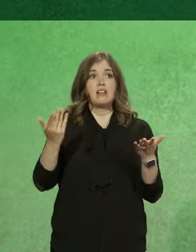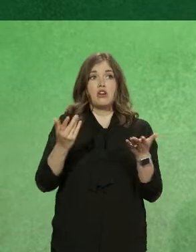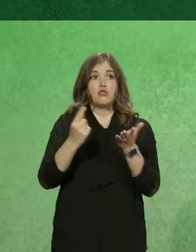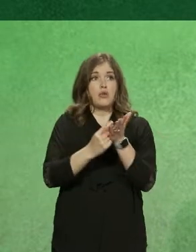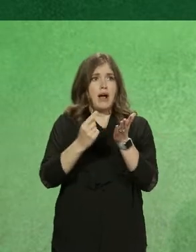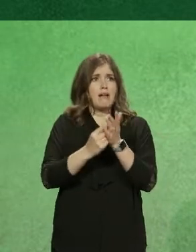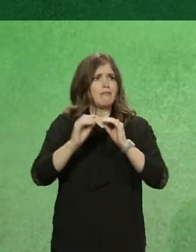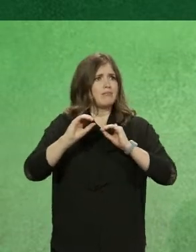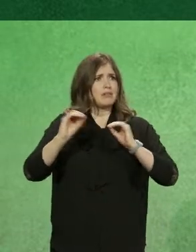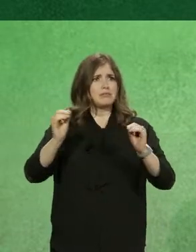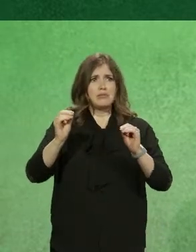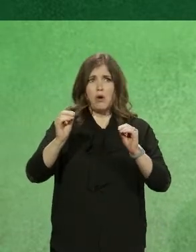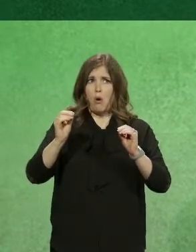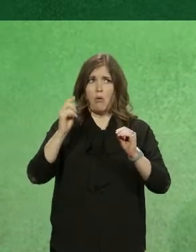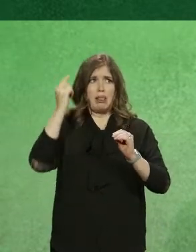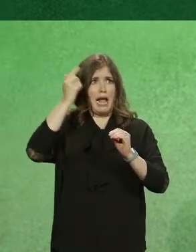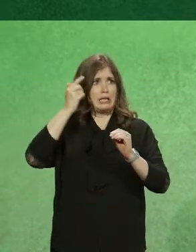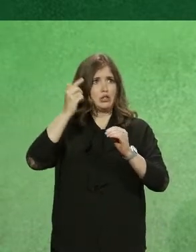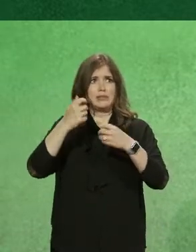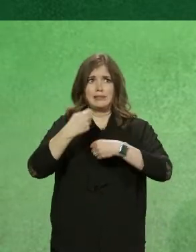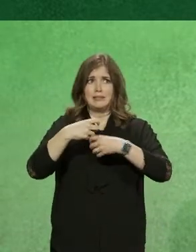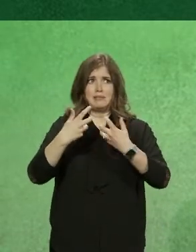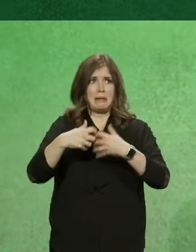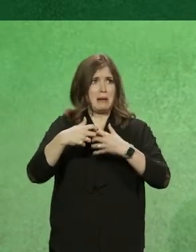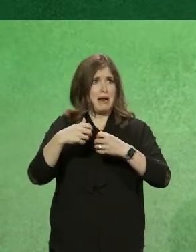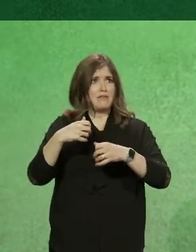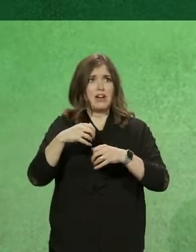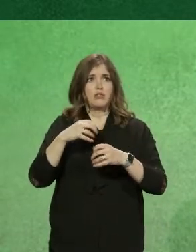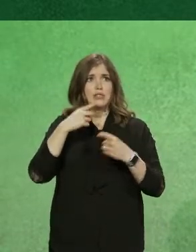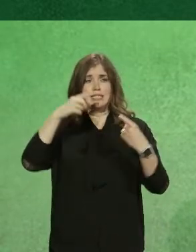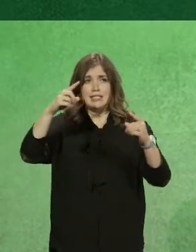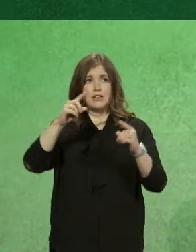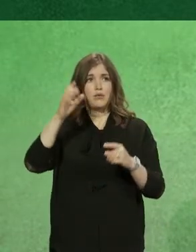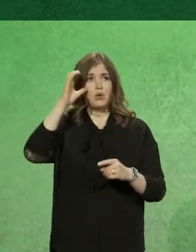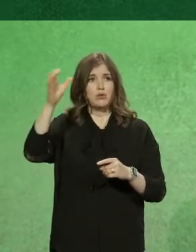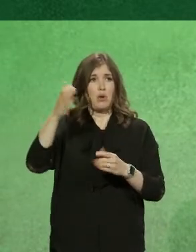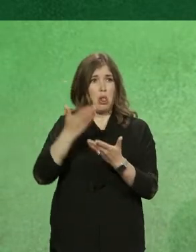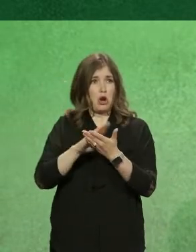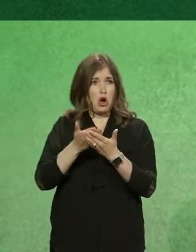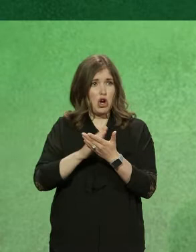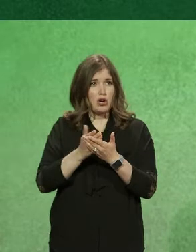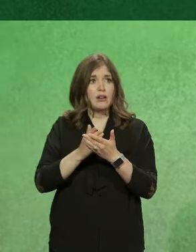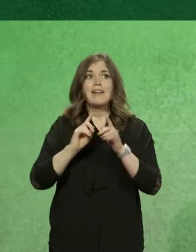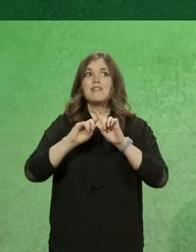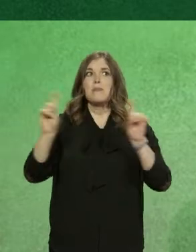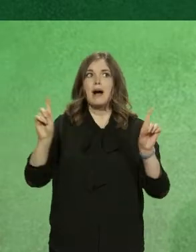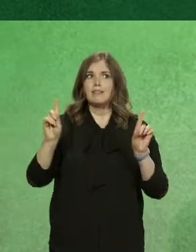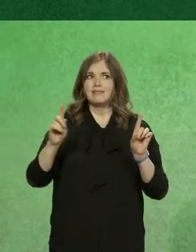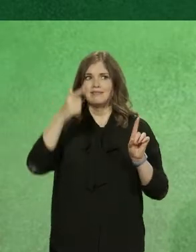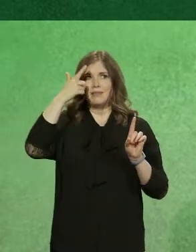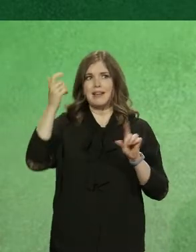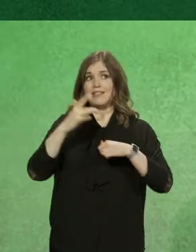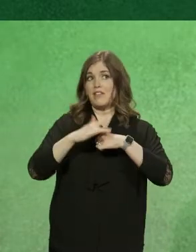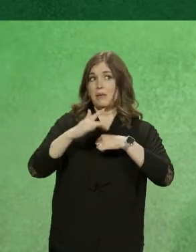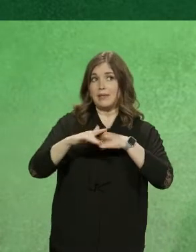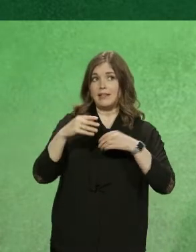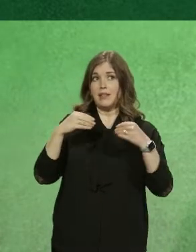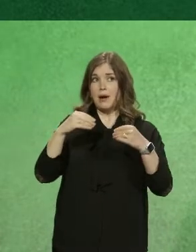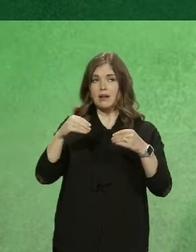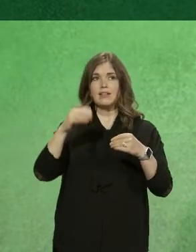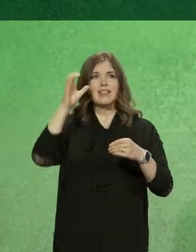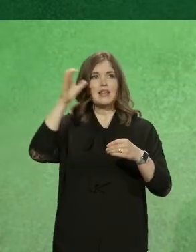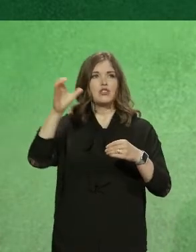cooker. However, due to the availability of the market, Solar Connect Association imports different solar